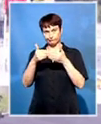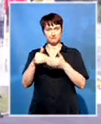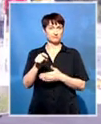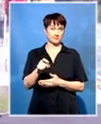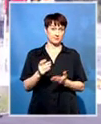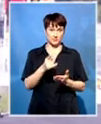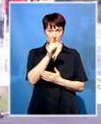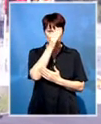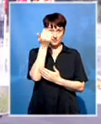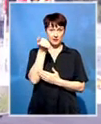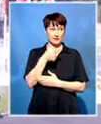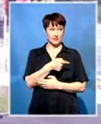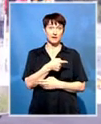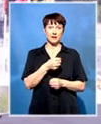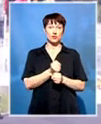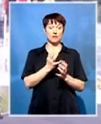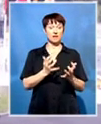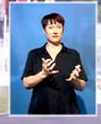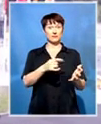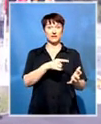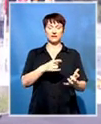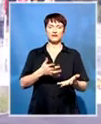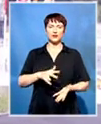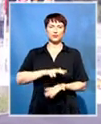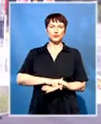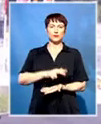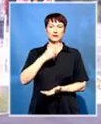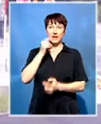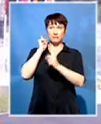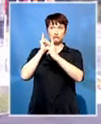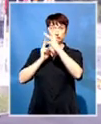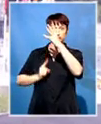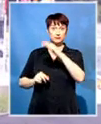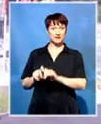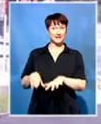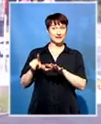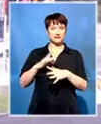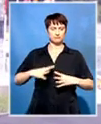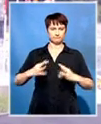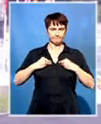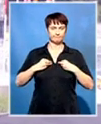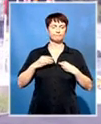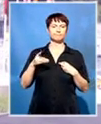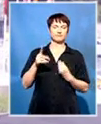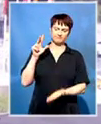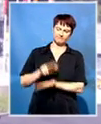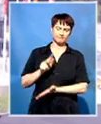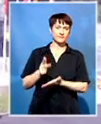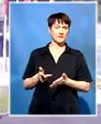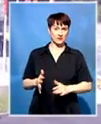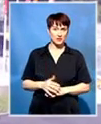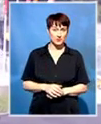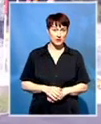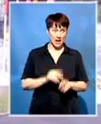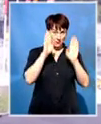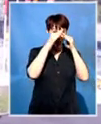didn't know, the General Assembly has adopted a resolution endorsing those goals, so we now officially have the SDGs. And the Pope